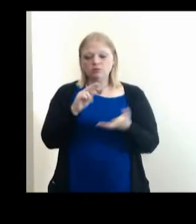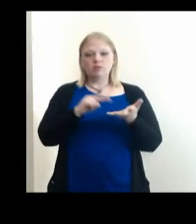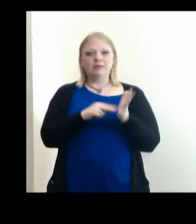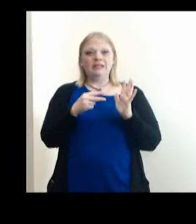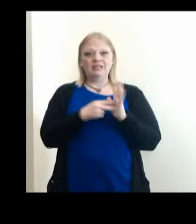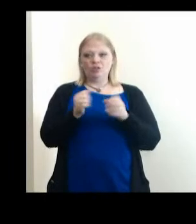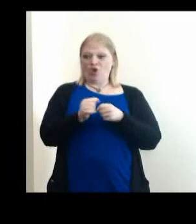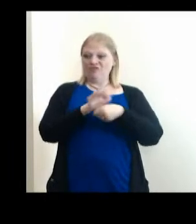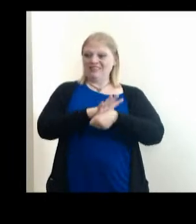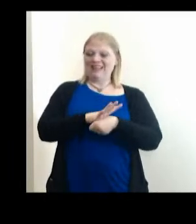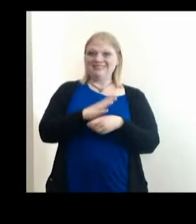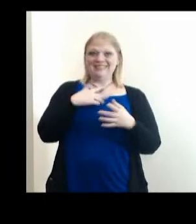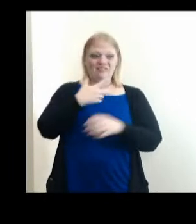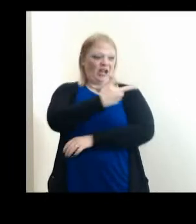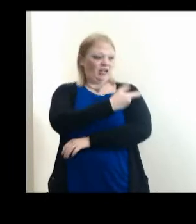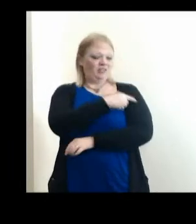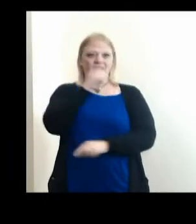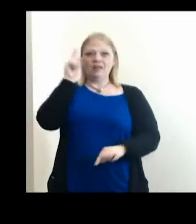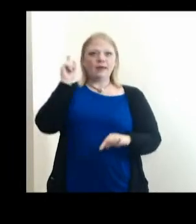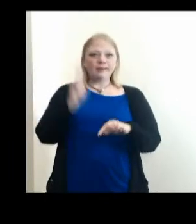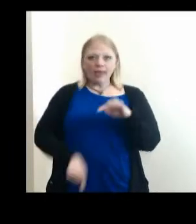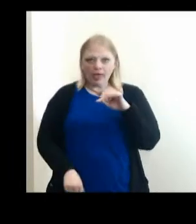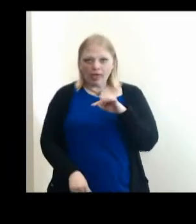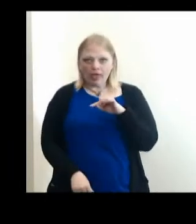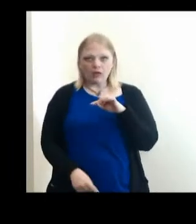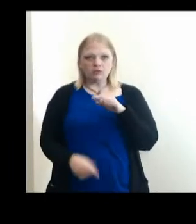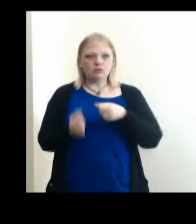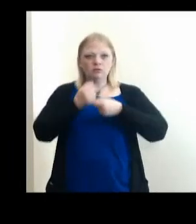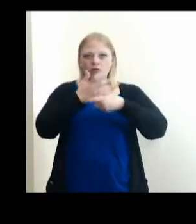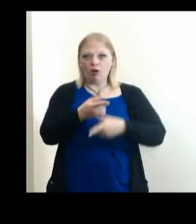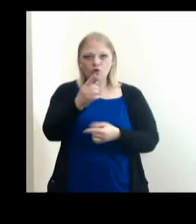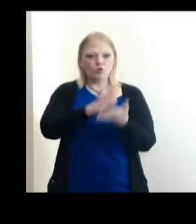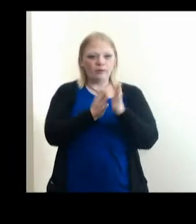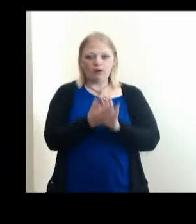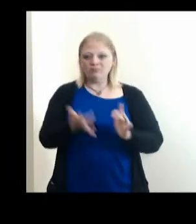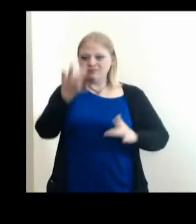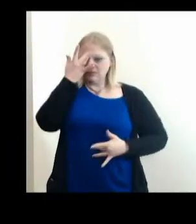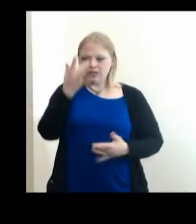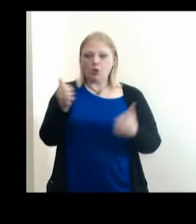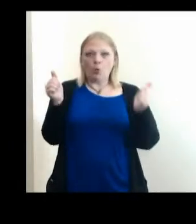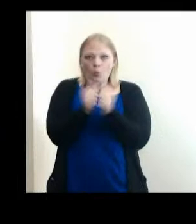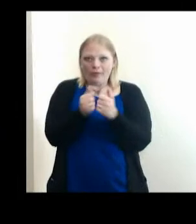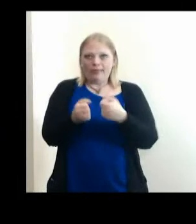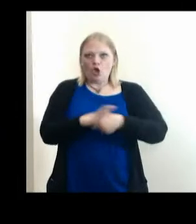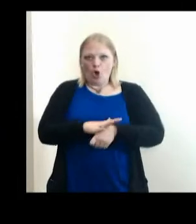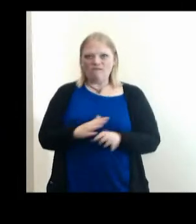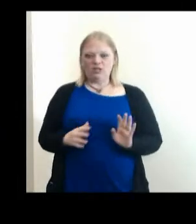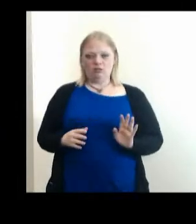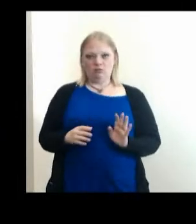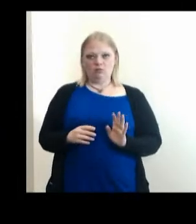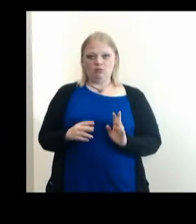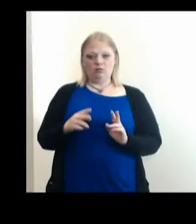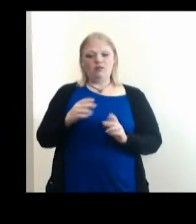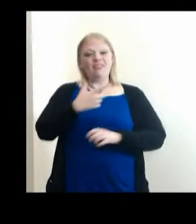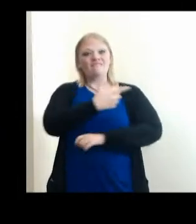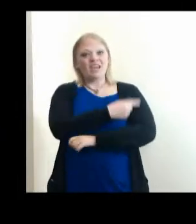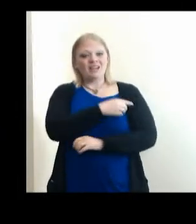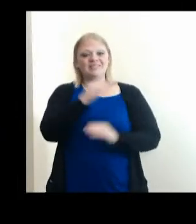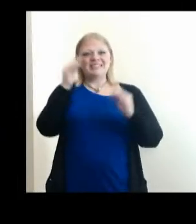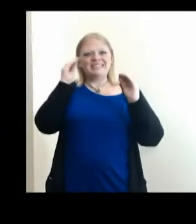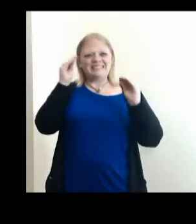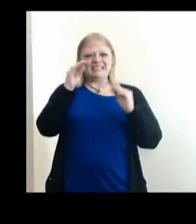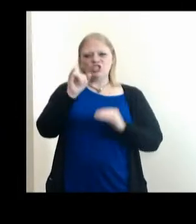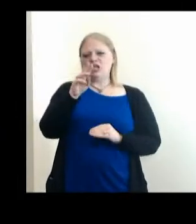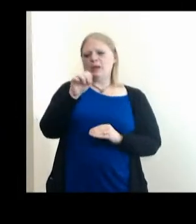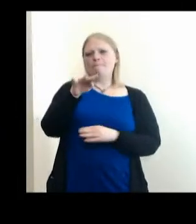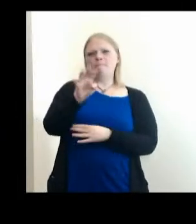that COVID-19 vaccine cannot make you sick with COVID-19. The vaccines teach our immune system how to